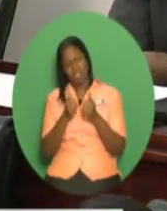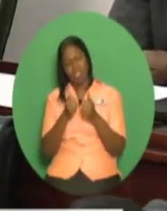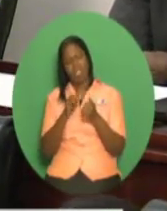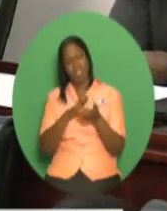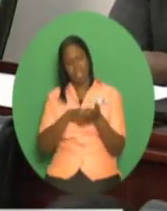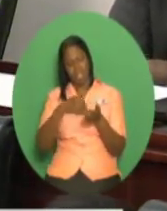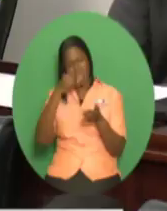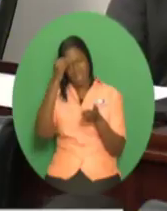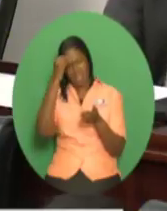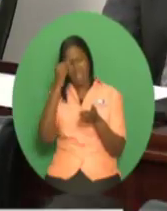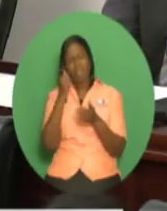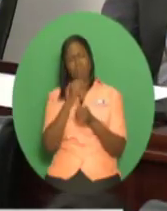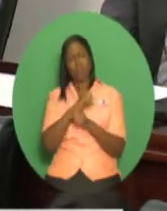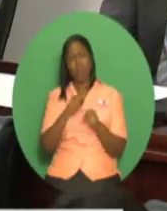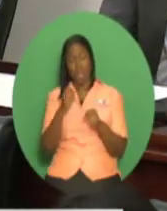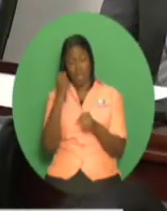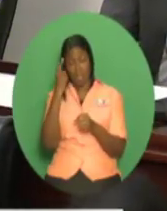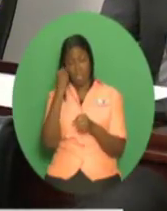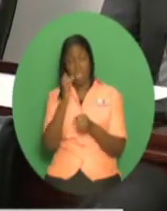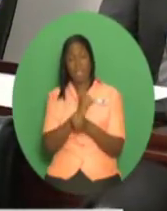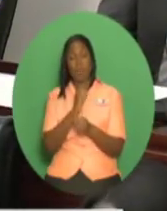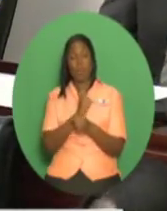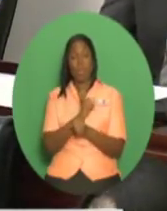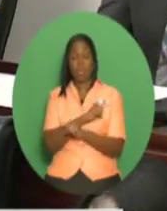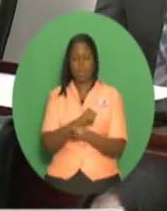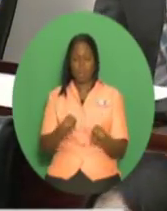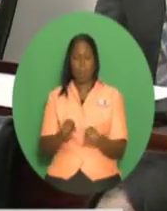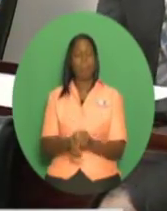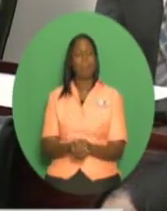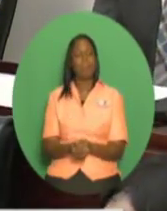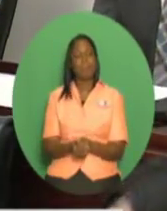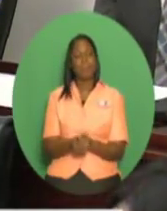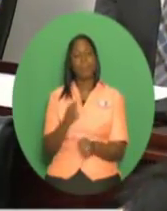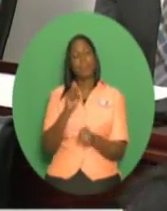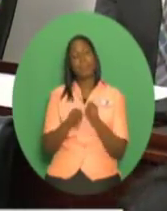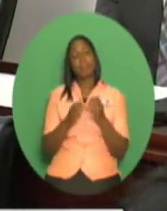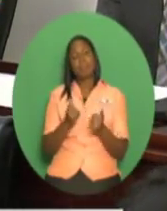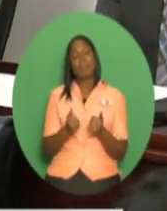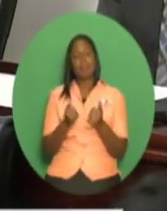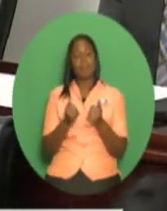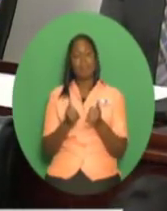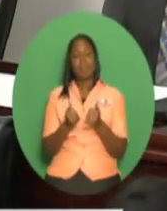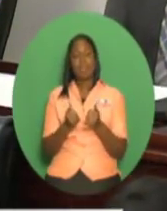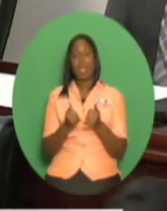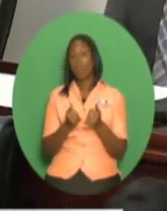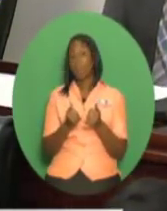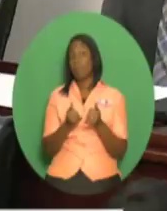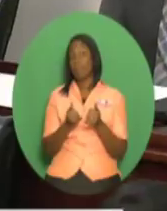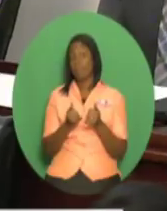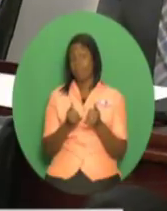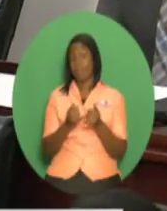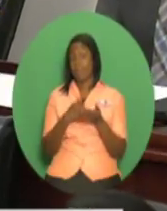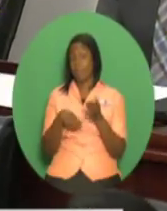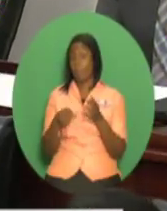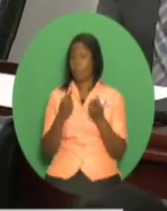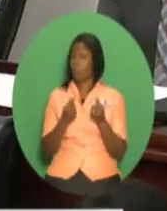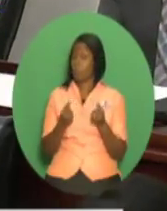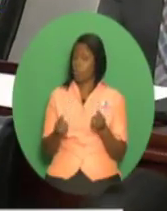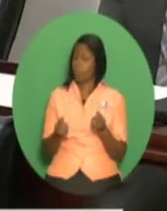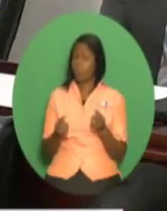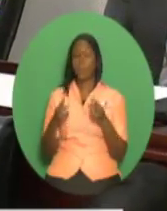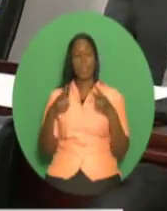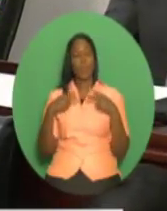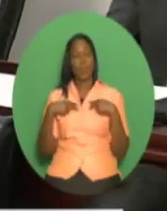Towards this end, we have embarked on a program of clinical supervision. And this program